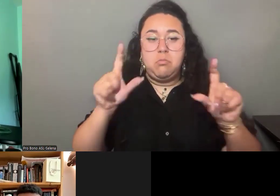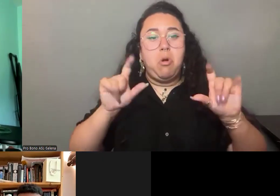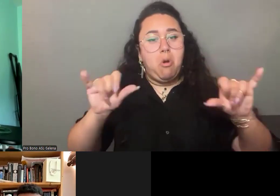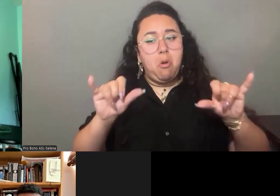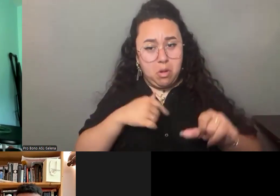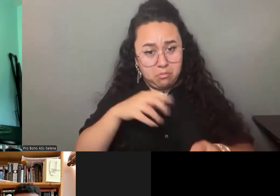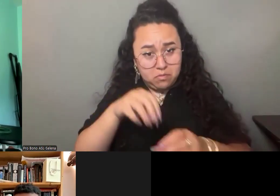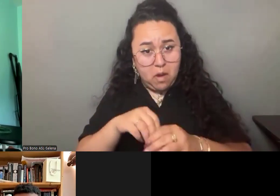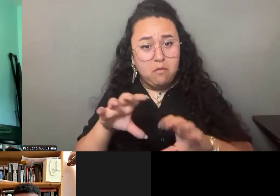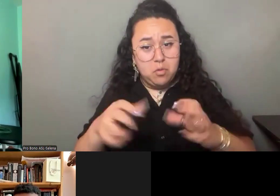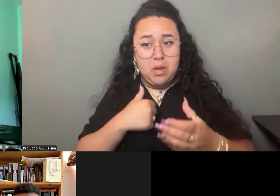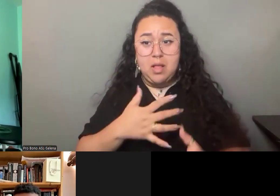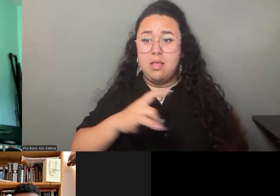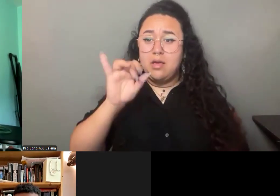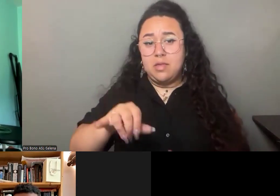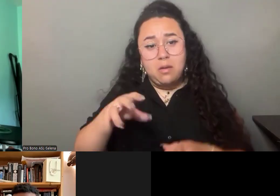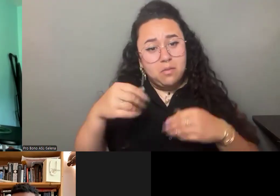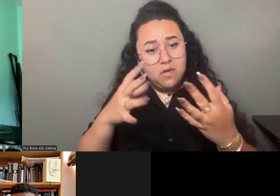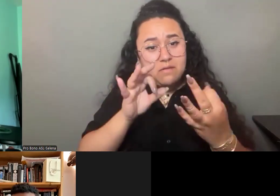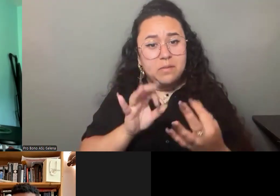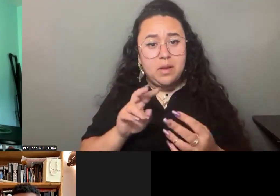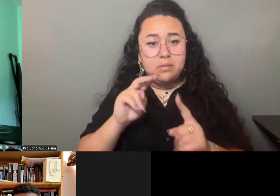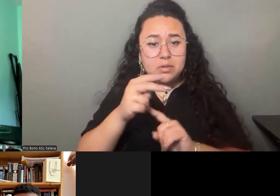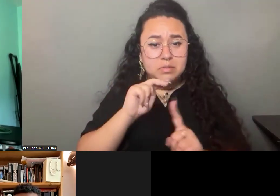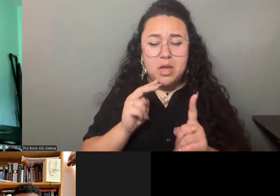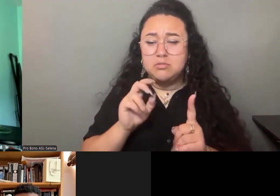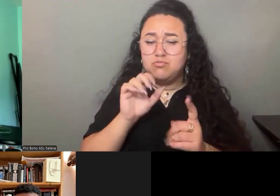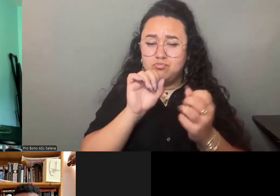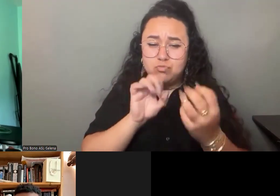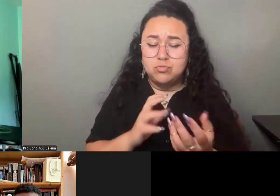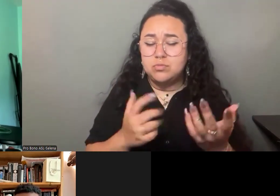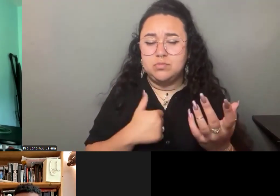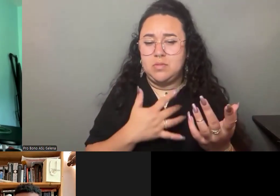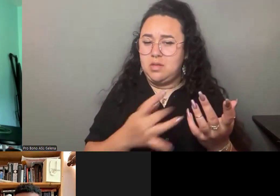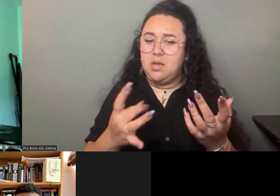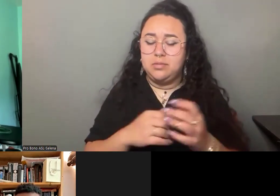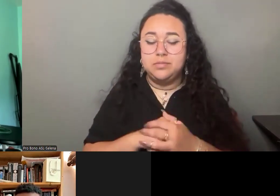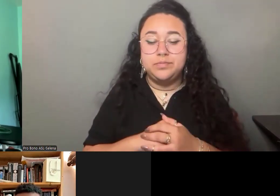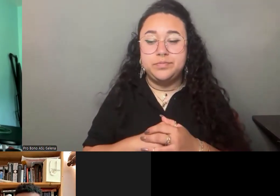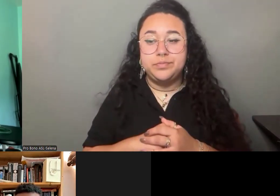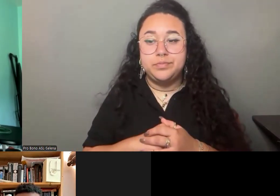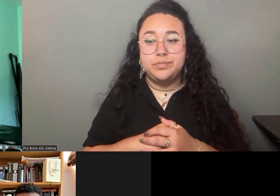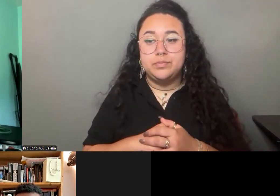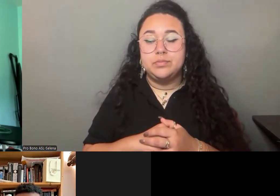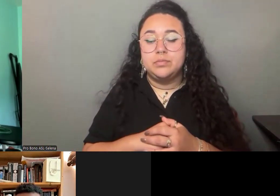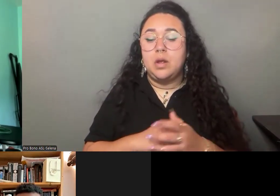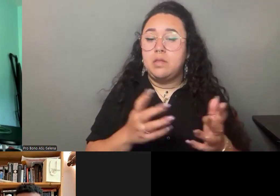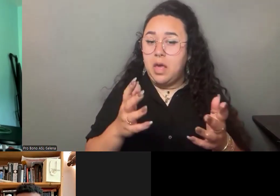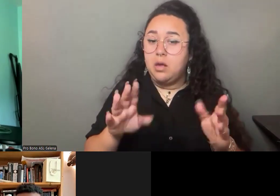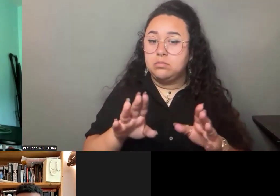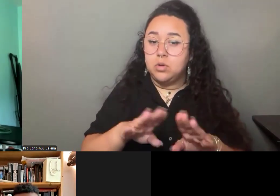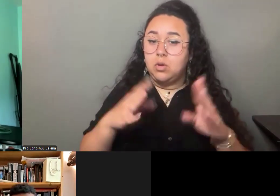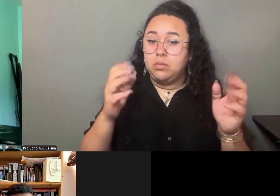being involved. And so the space for that opens up there, but also there